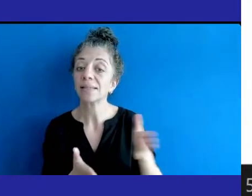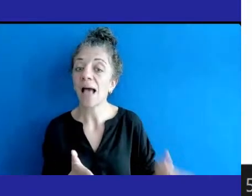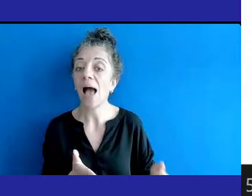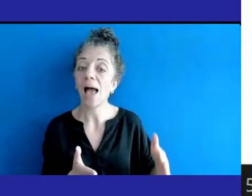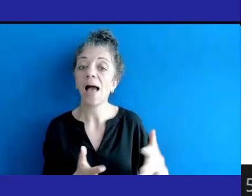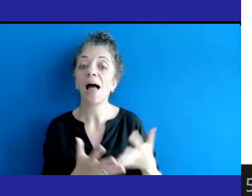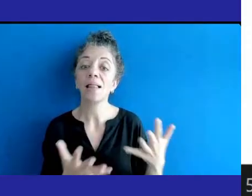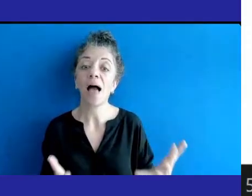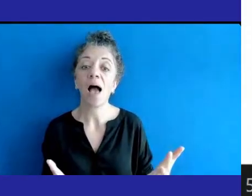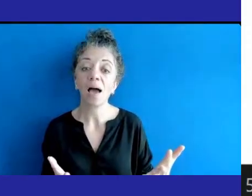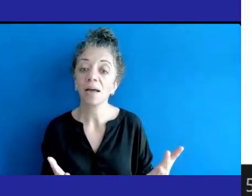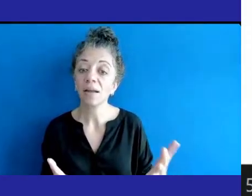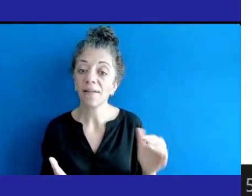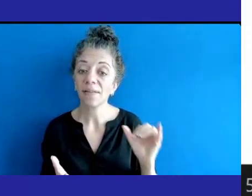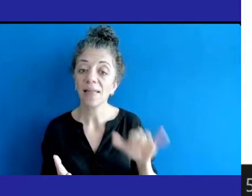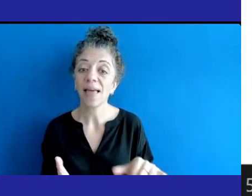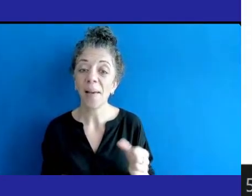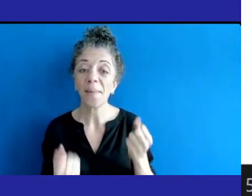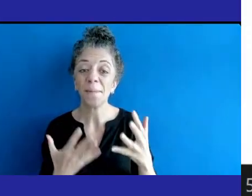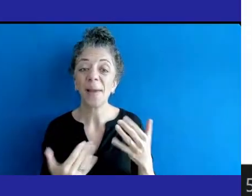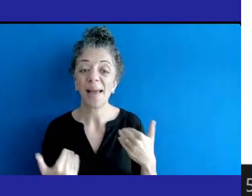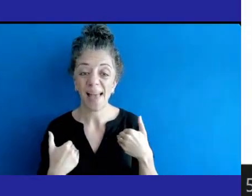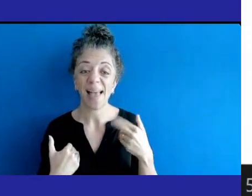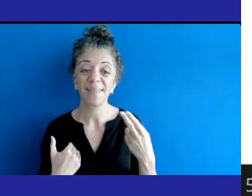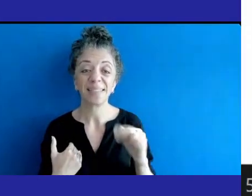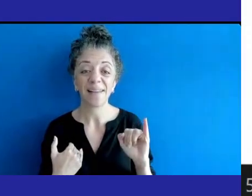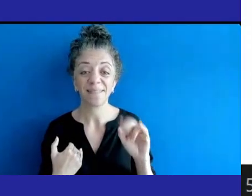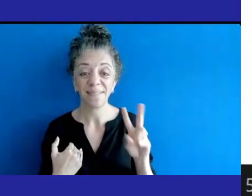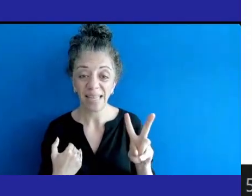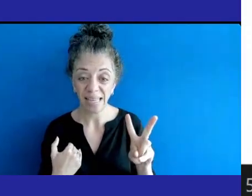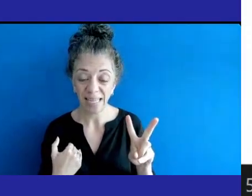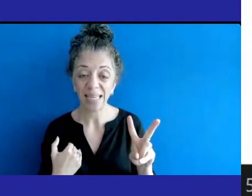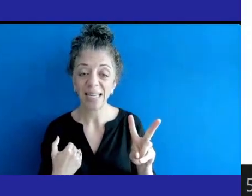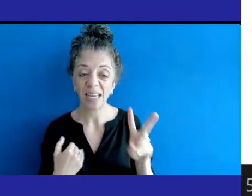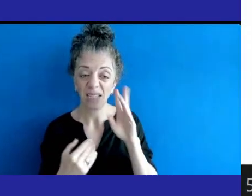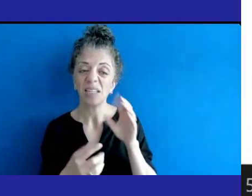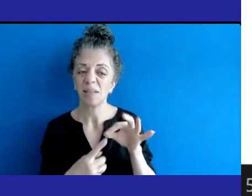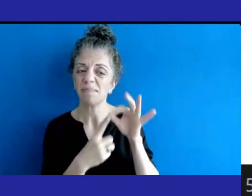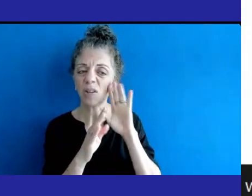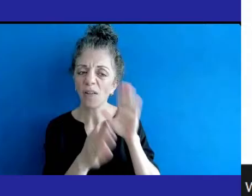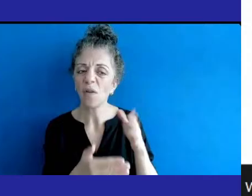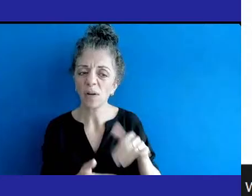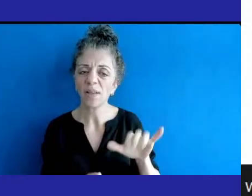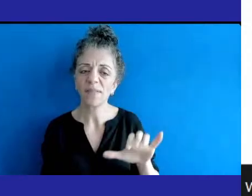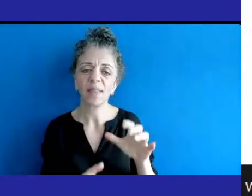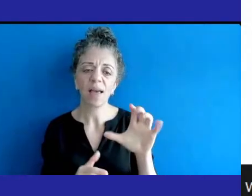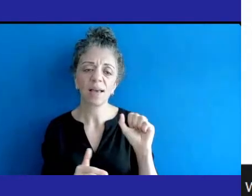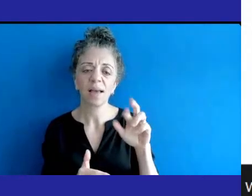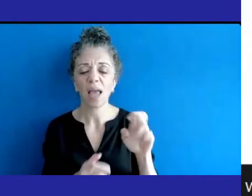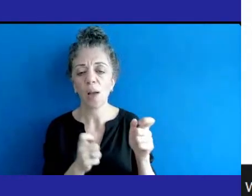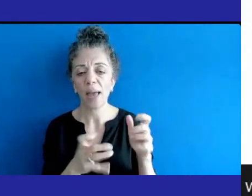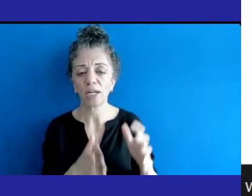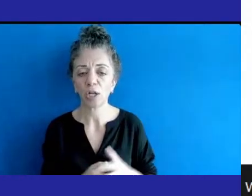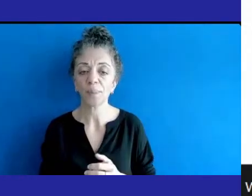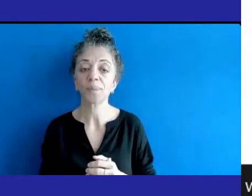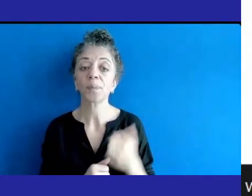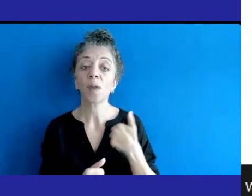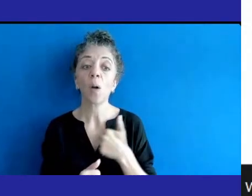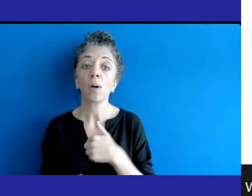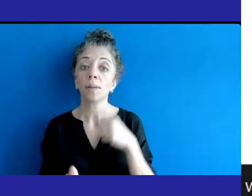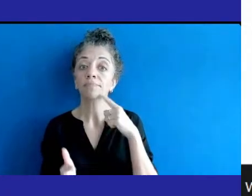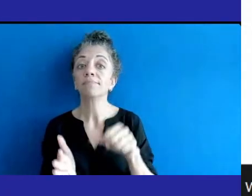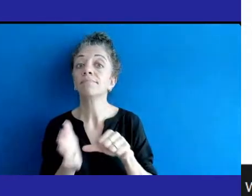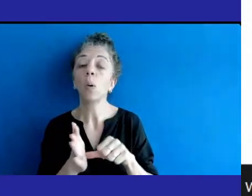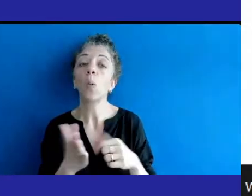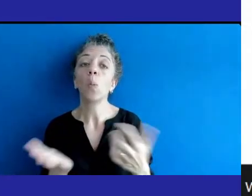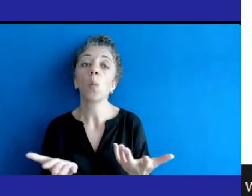in people living with HIV. It's a special focus of our care managers. And I think this underscores for us the importance